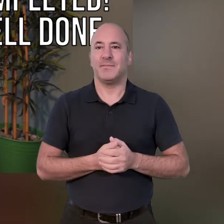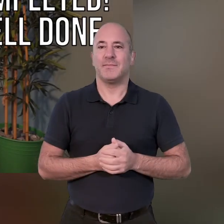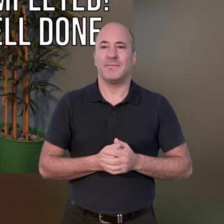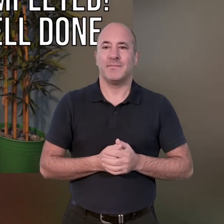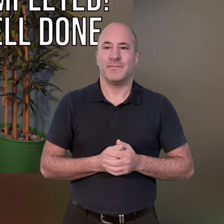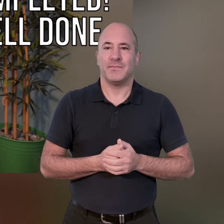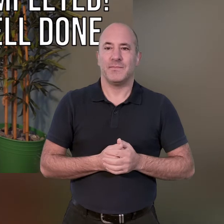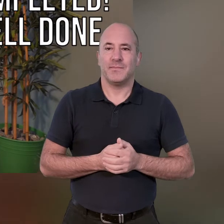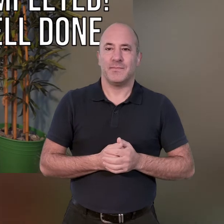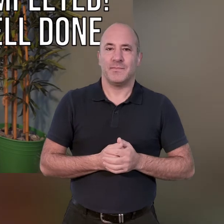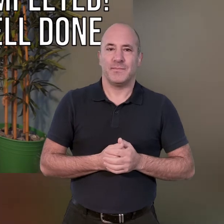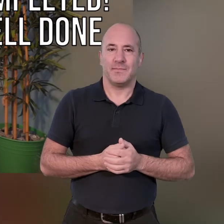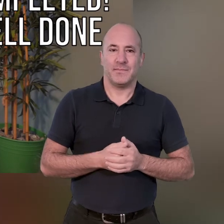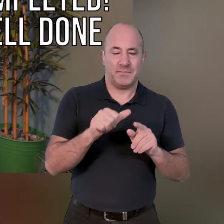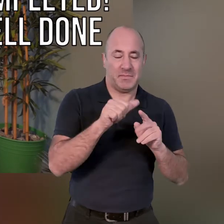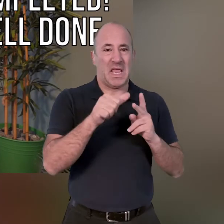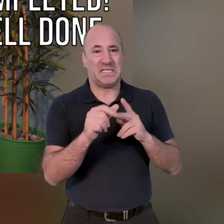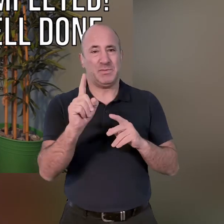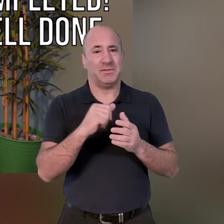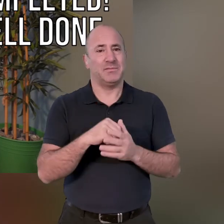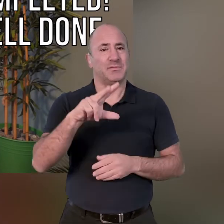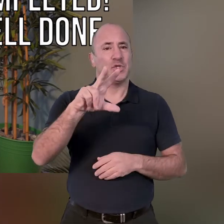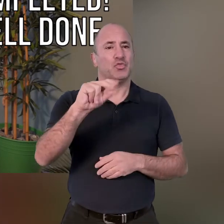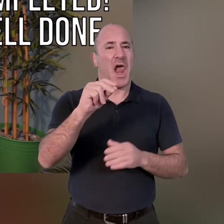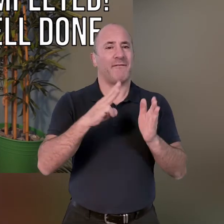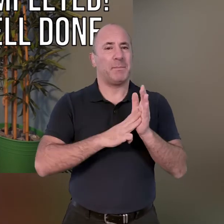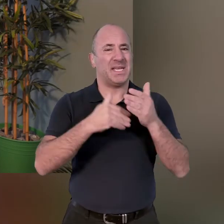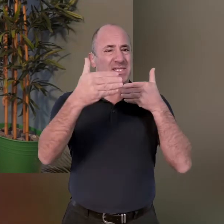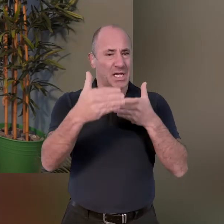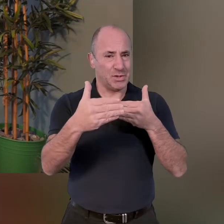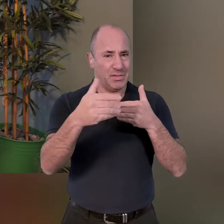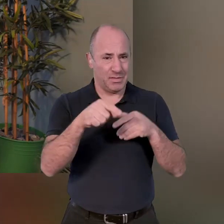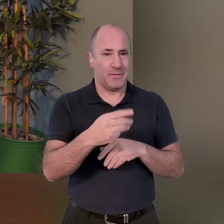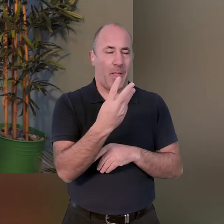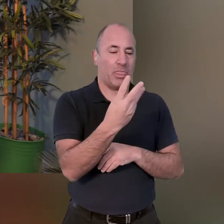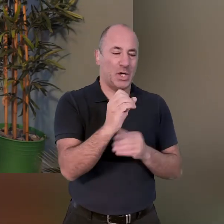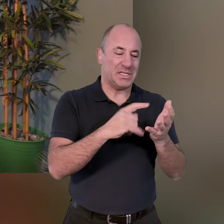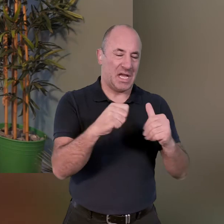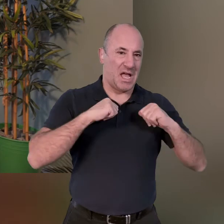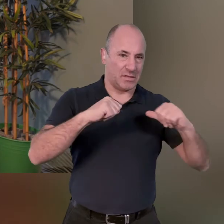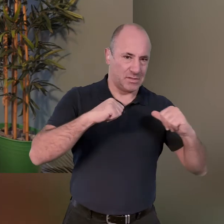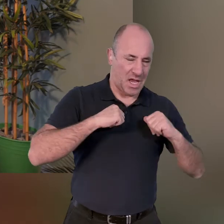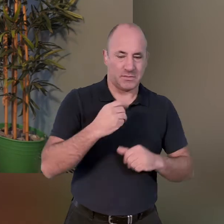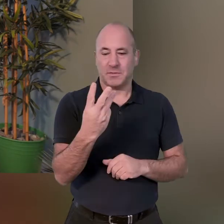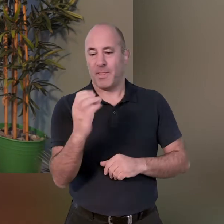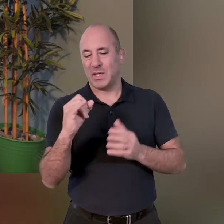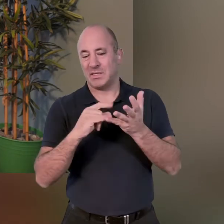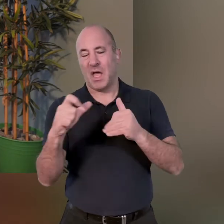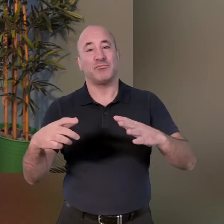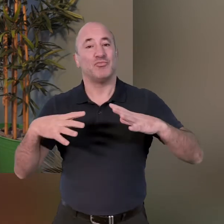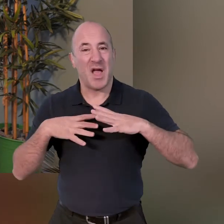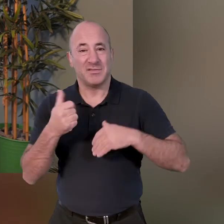physically prepared for the session ahead. Then we did a 12-minute session with 30 seconds of exercising, 30